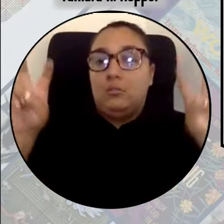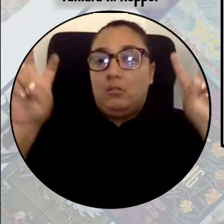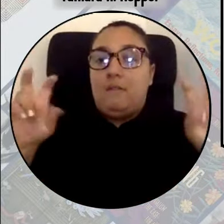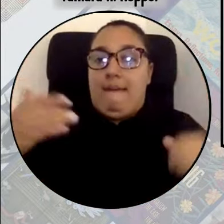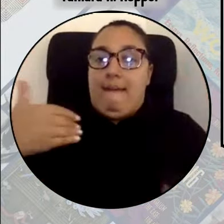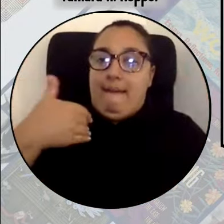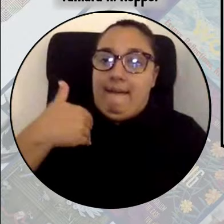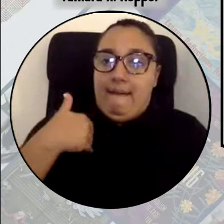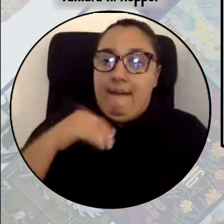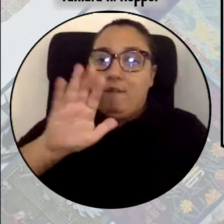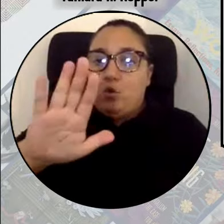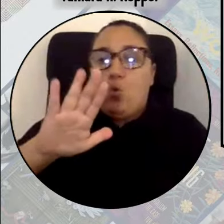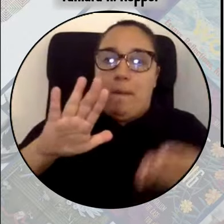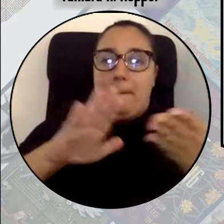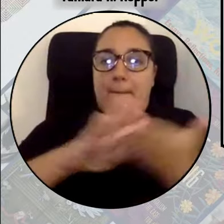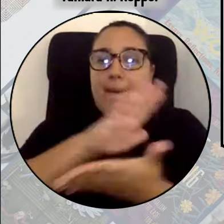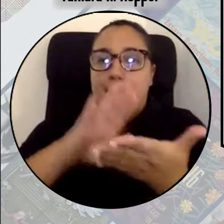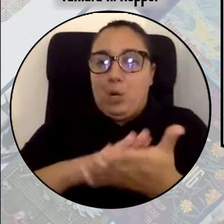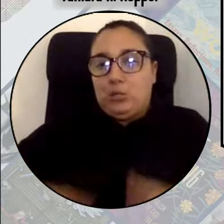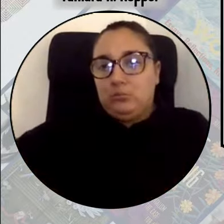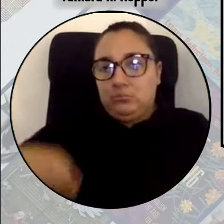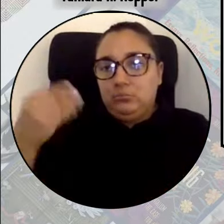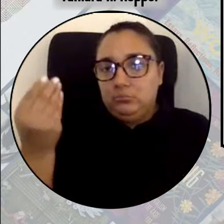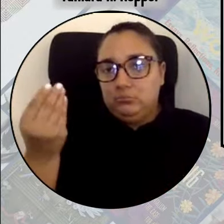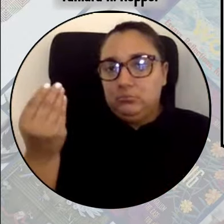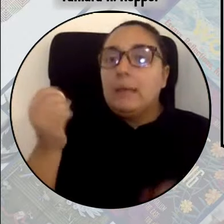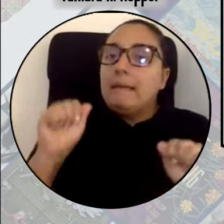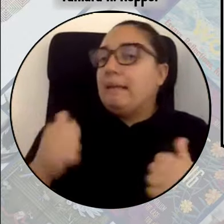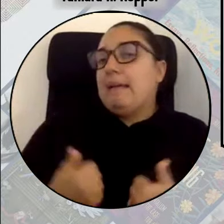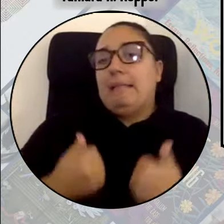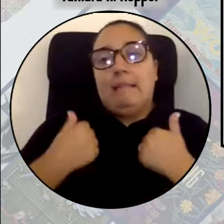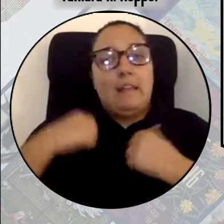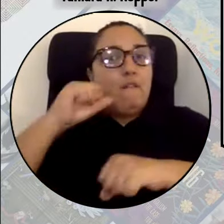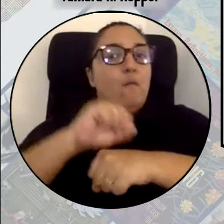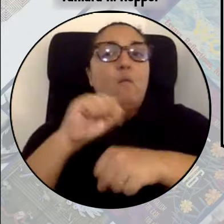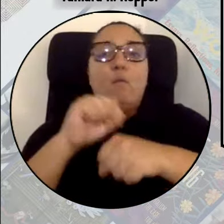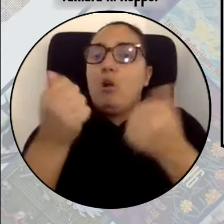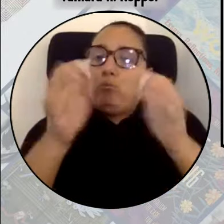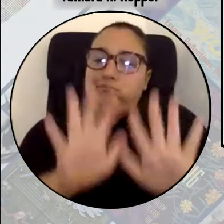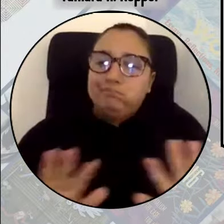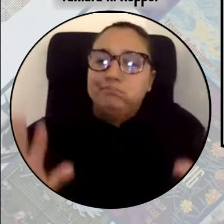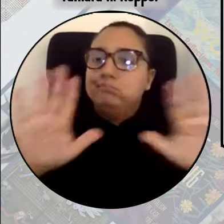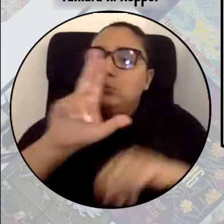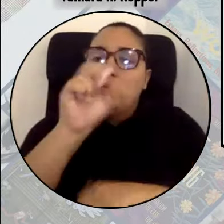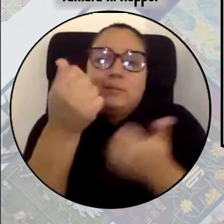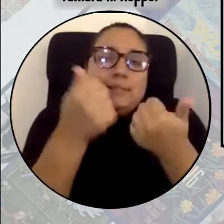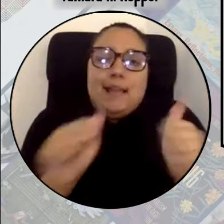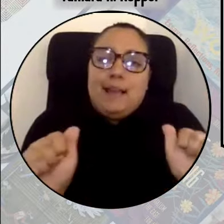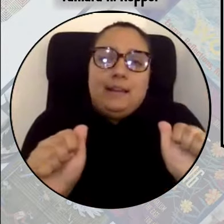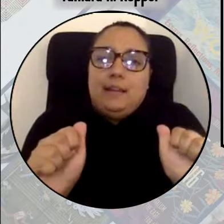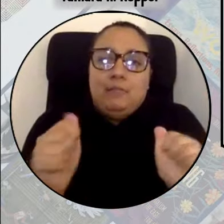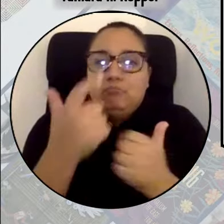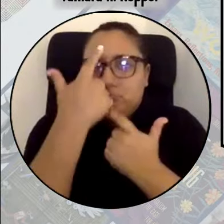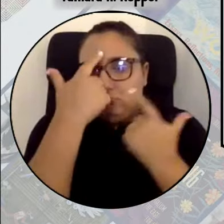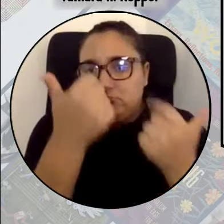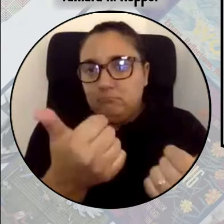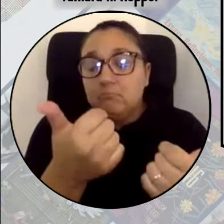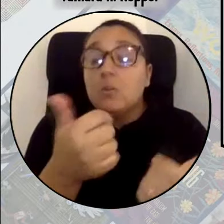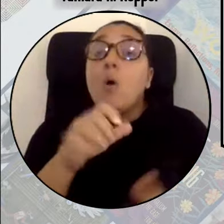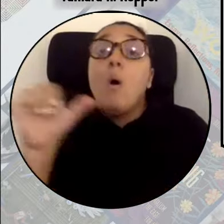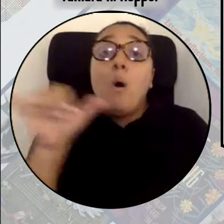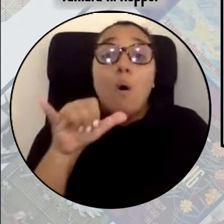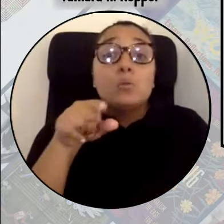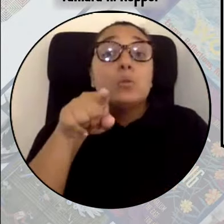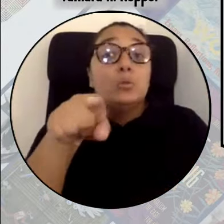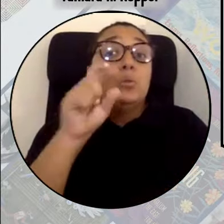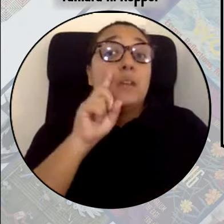about it, right? You have your papers and you can live and work anywhere in the United States. And you also are able to apply for U.S. citizenship if